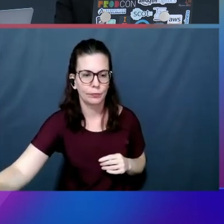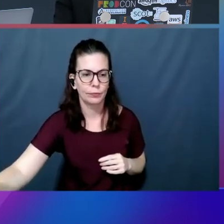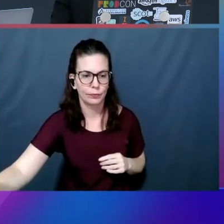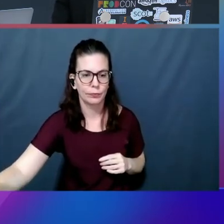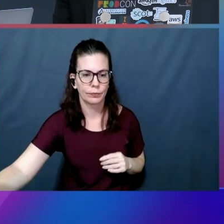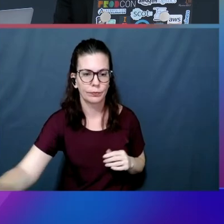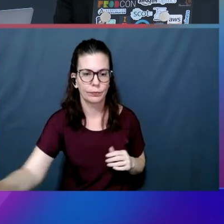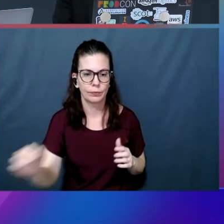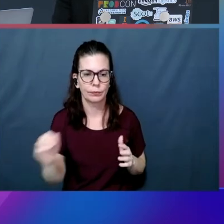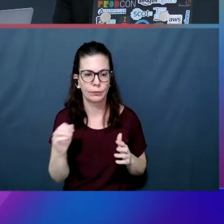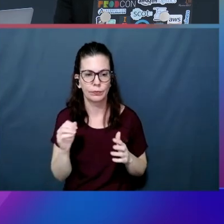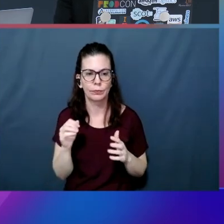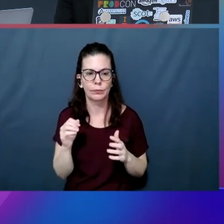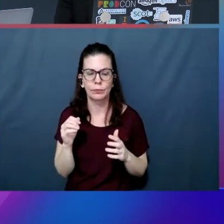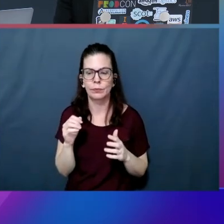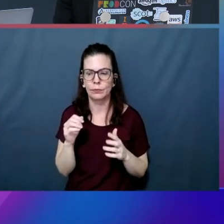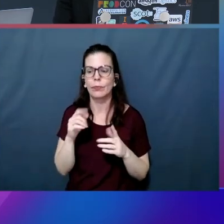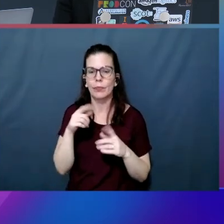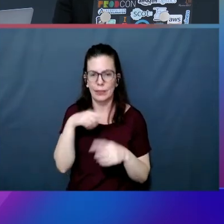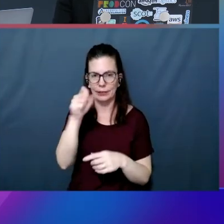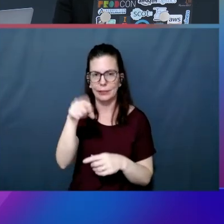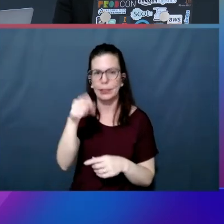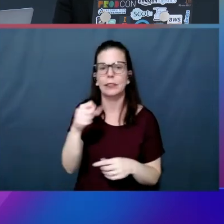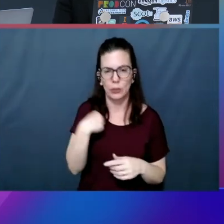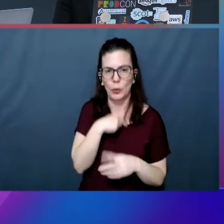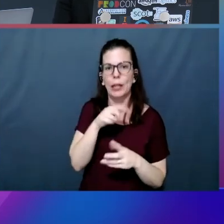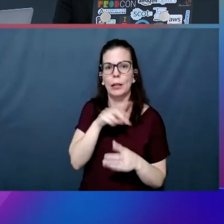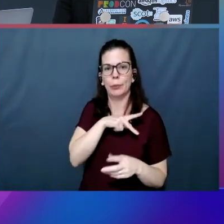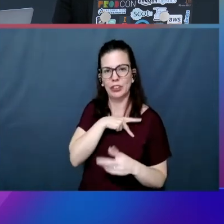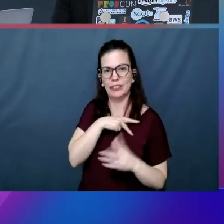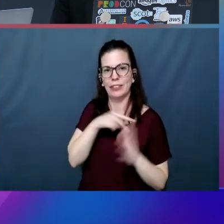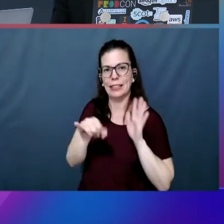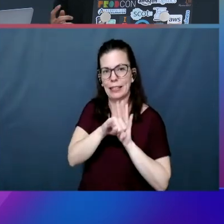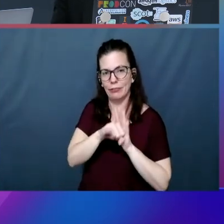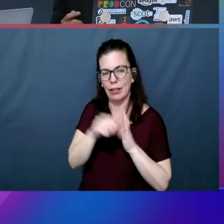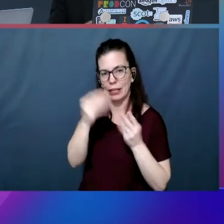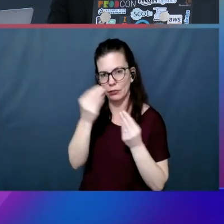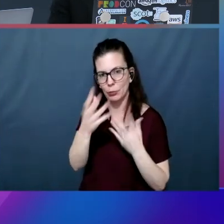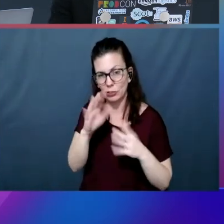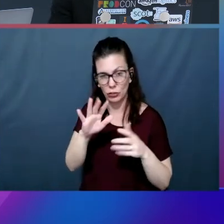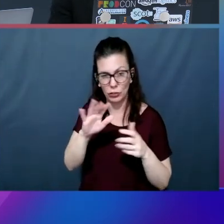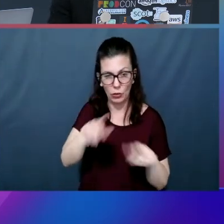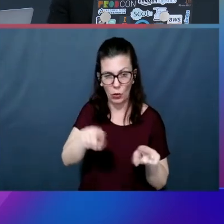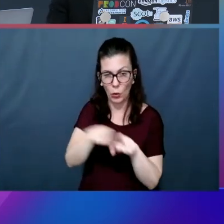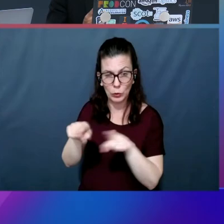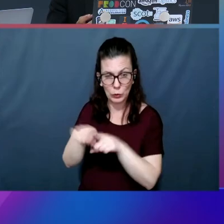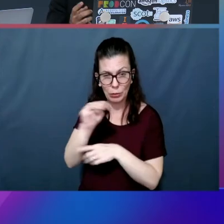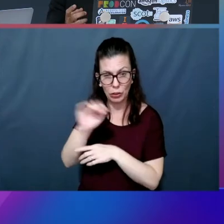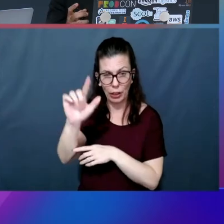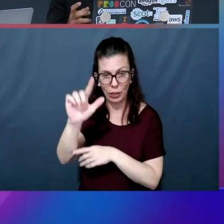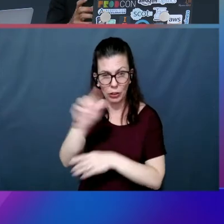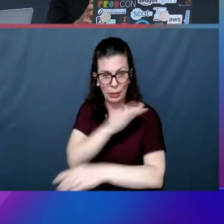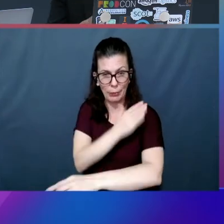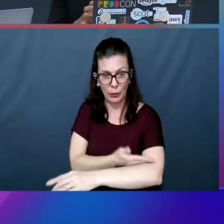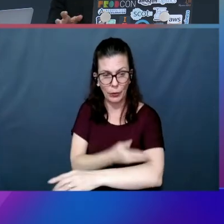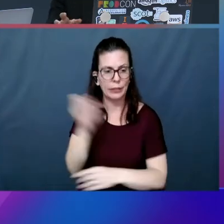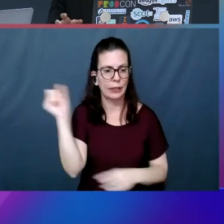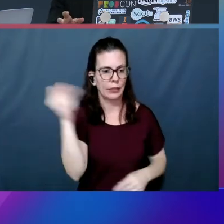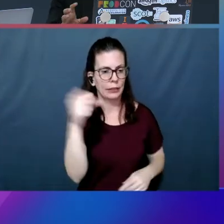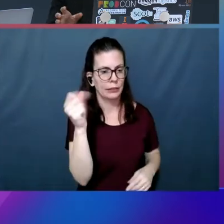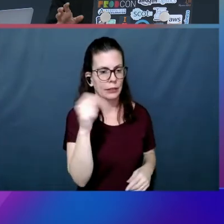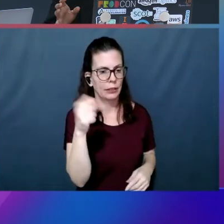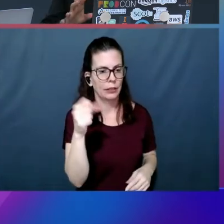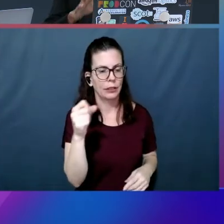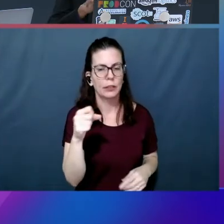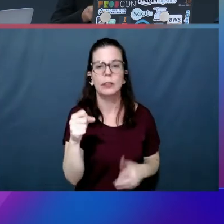some personally identifying information. Is that also powered by machine learning? Yes, that is also powered by machine learning. So we do